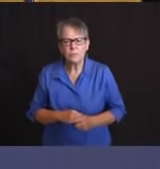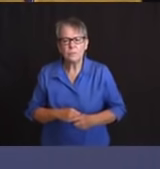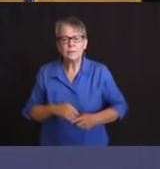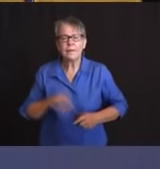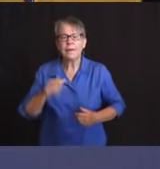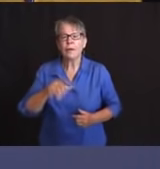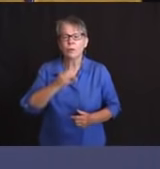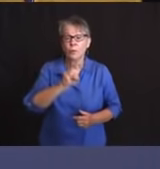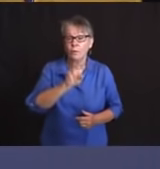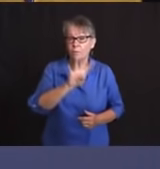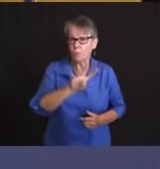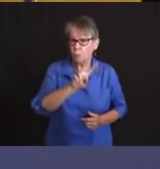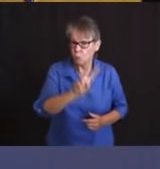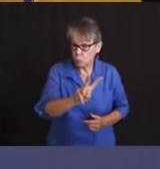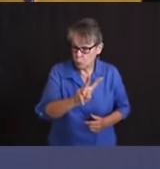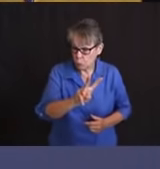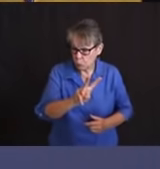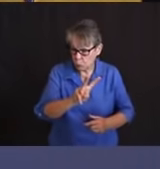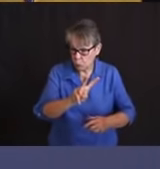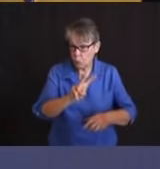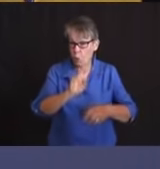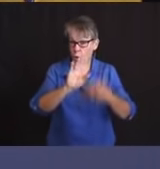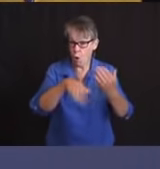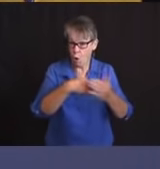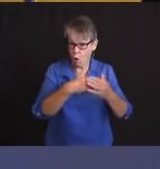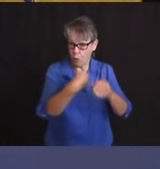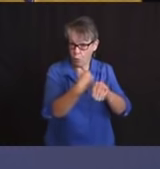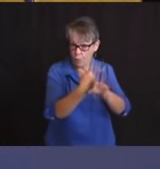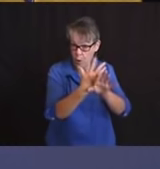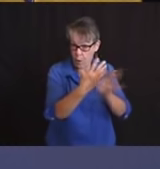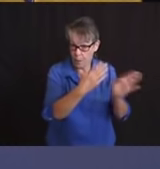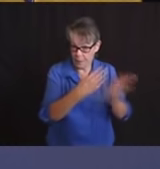state? Was the second. 150. How's that for an answer?